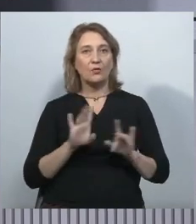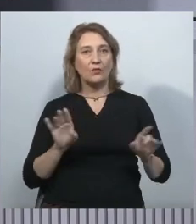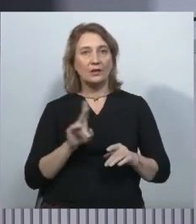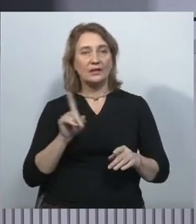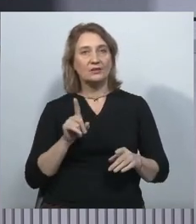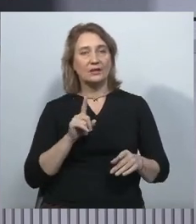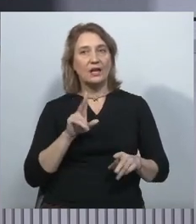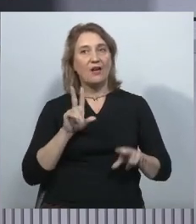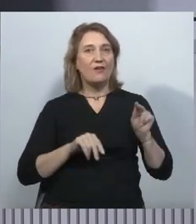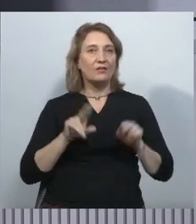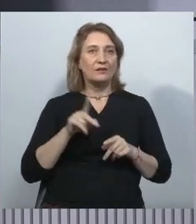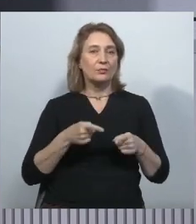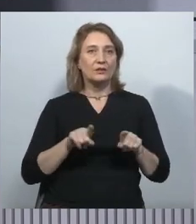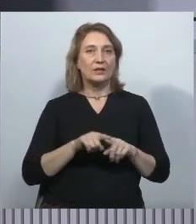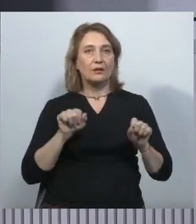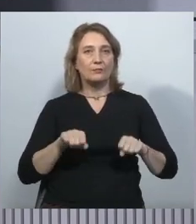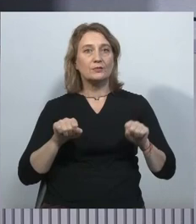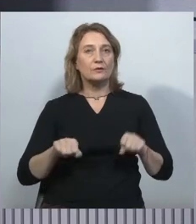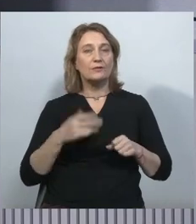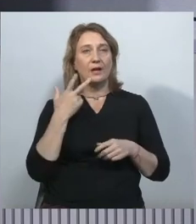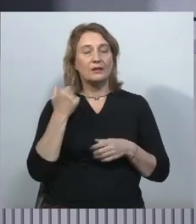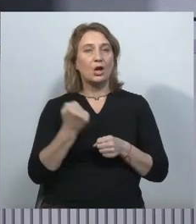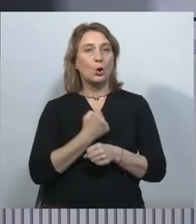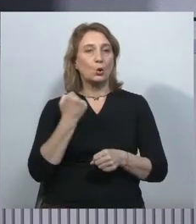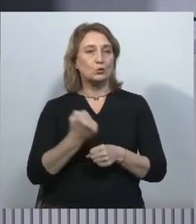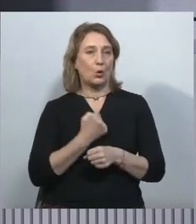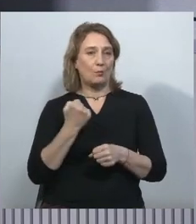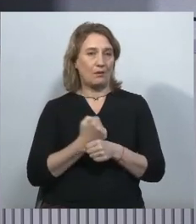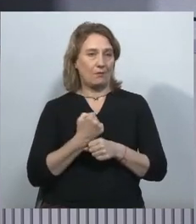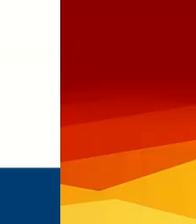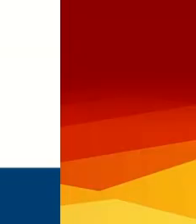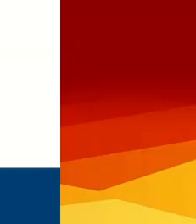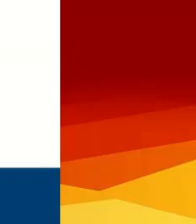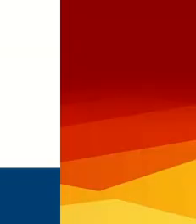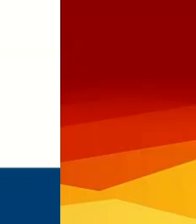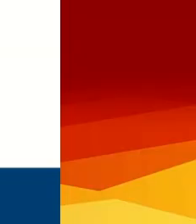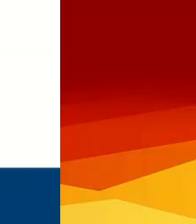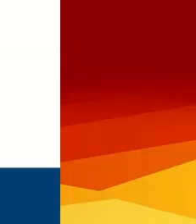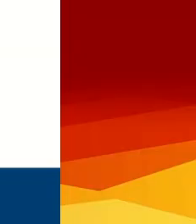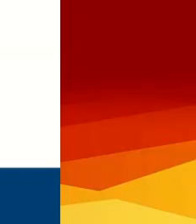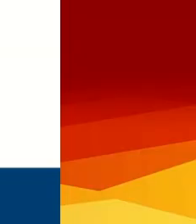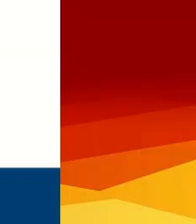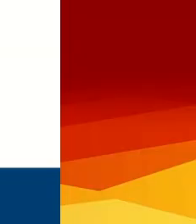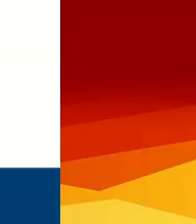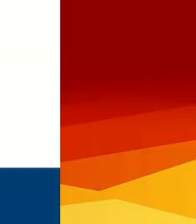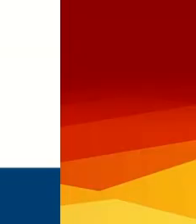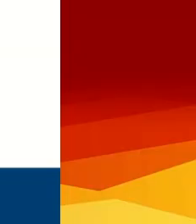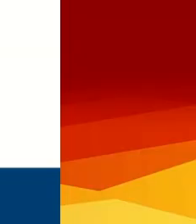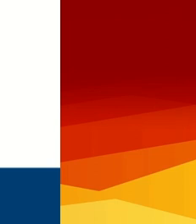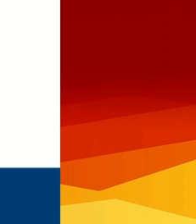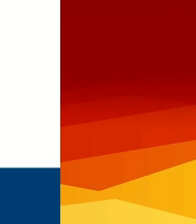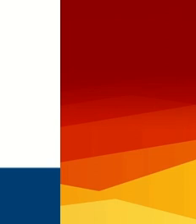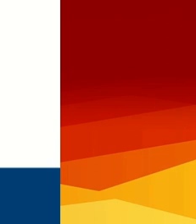So, Jon, could you please comment if you took that into account when you were developing this idea? Hello, my name is